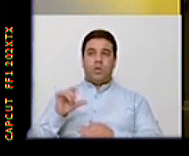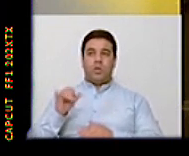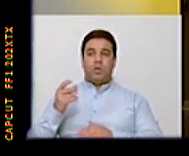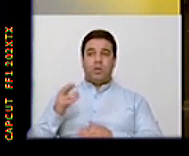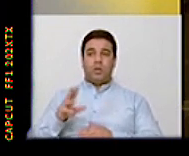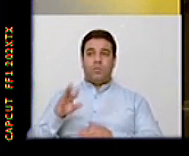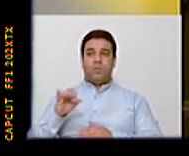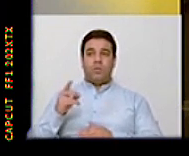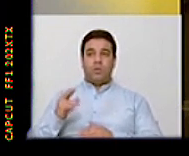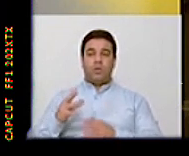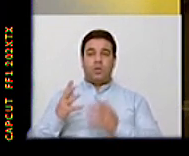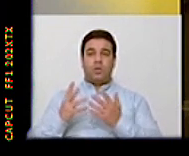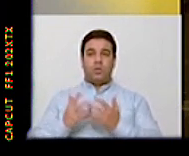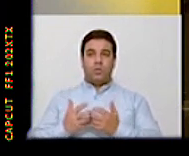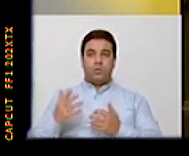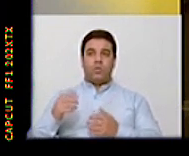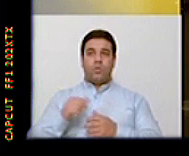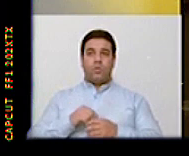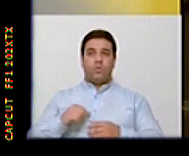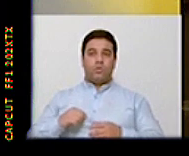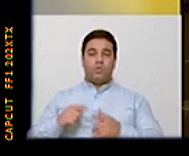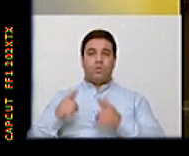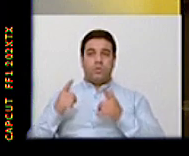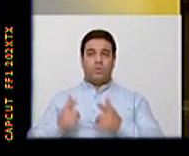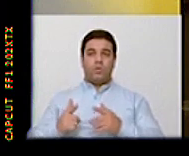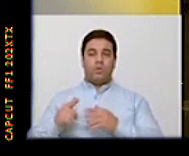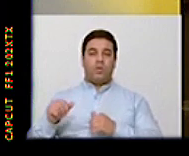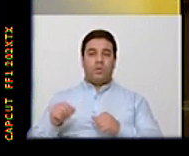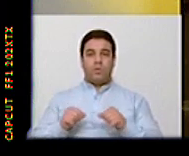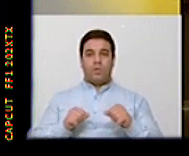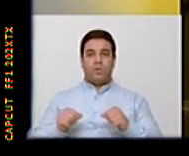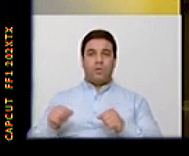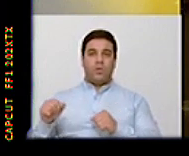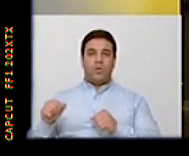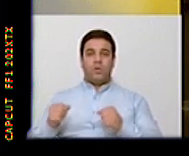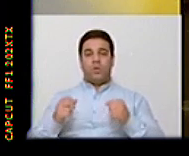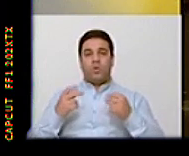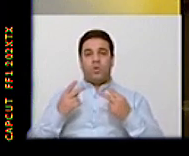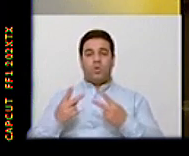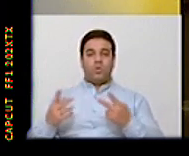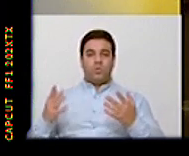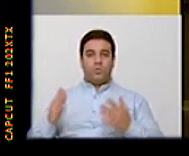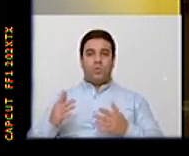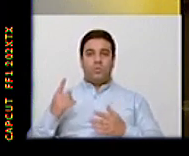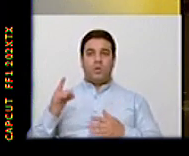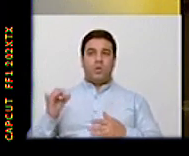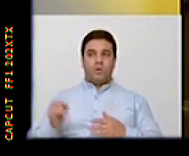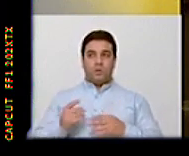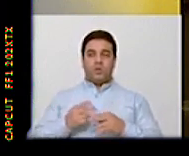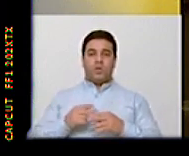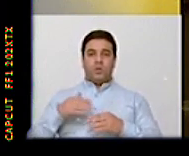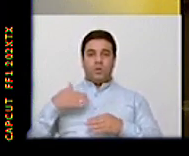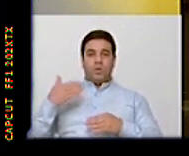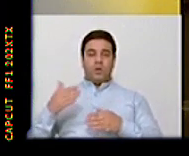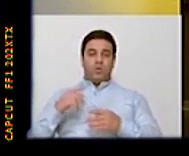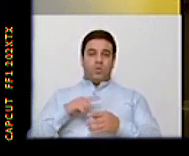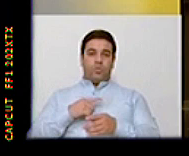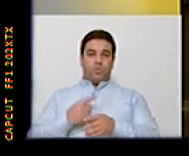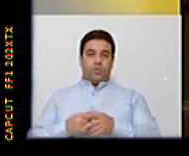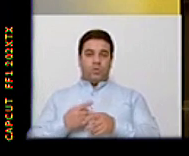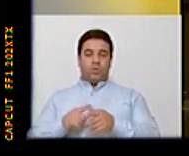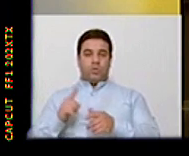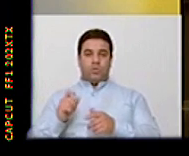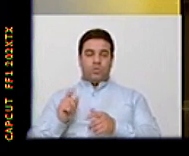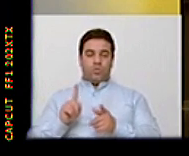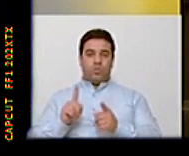manbai hisobiga o'z-o'zidan tebranishlarni hosil qiladi. Ya'ni bir marotaba tashqi kuch ta'sirida, ya'ni